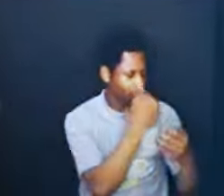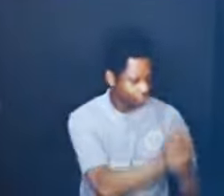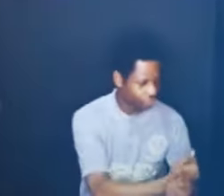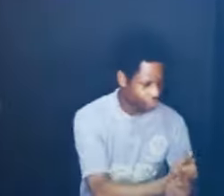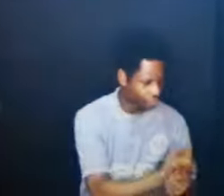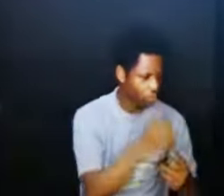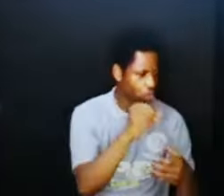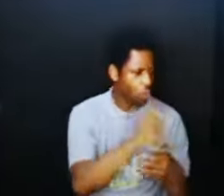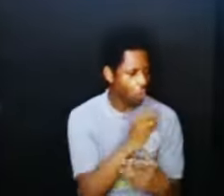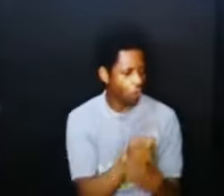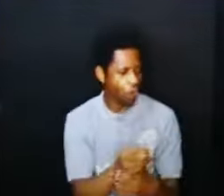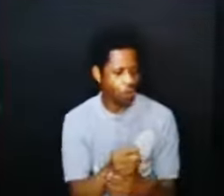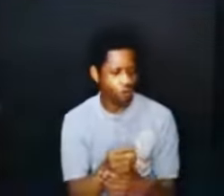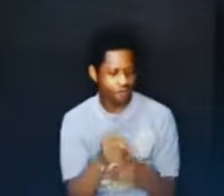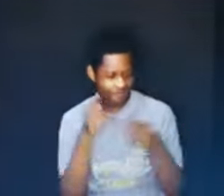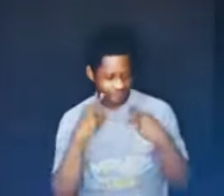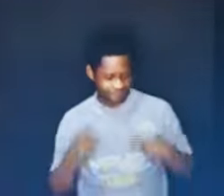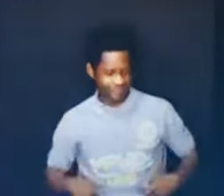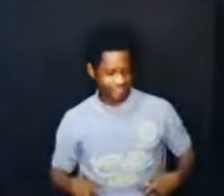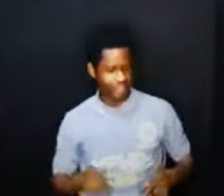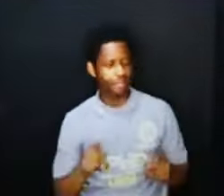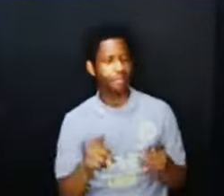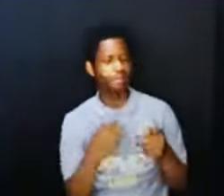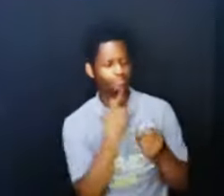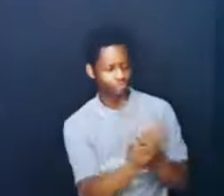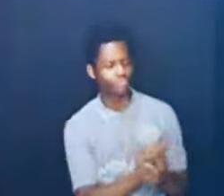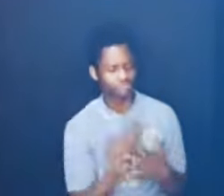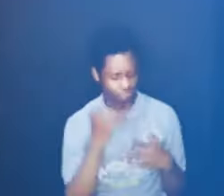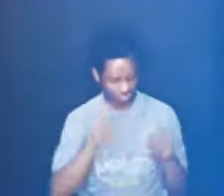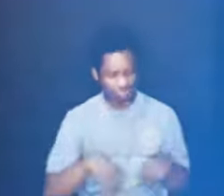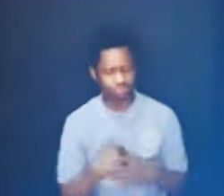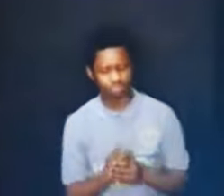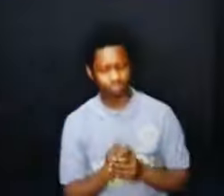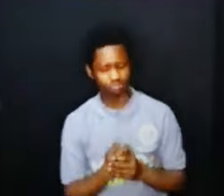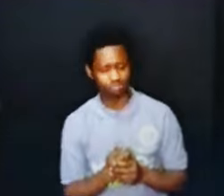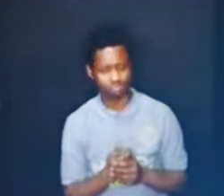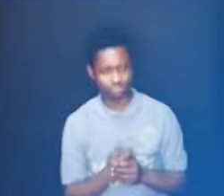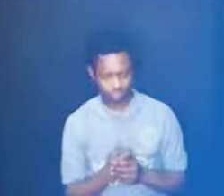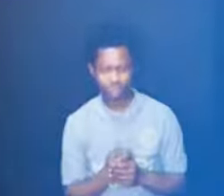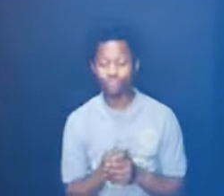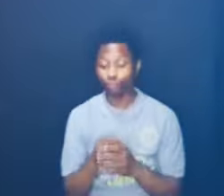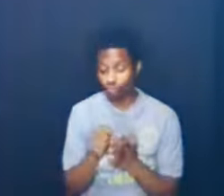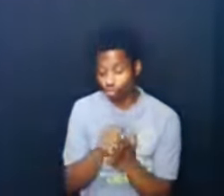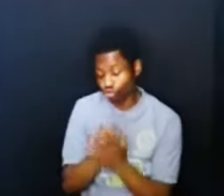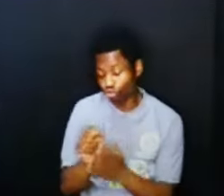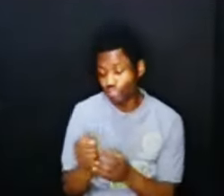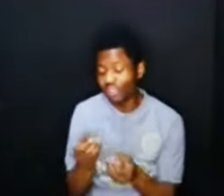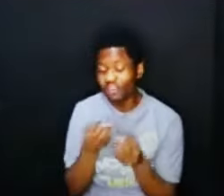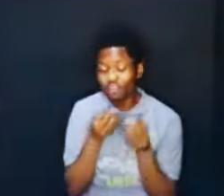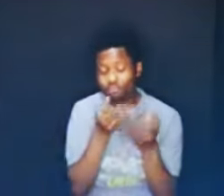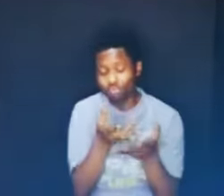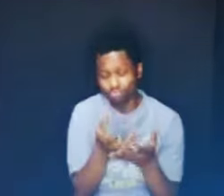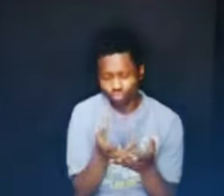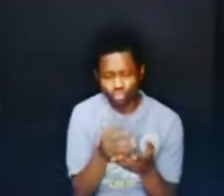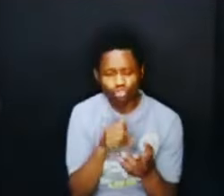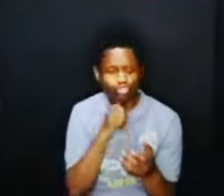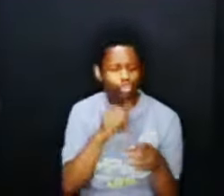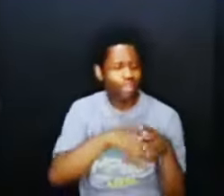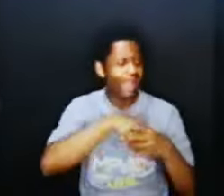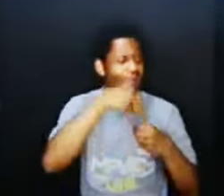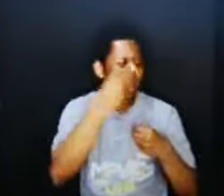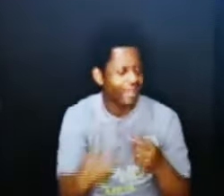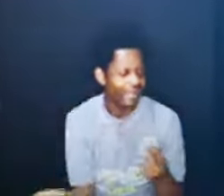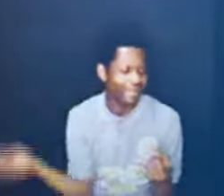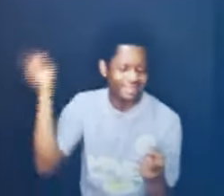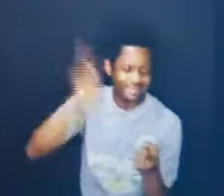The last verse 26 says that truly I tell you, you will not get out until you have paid the last penny.